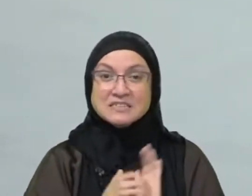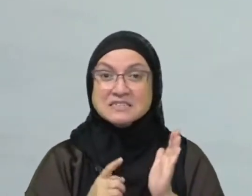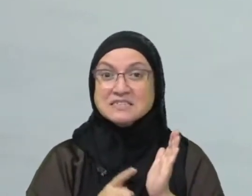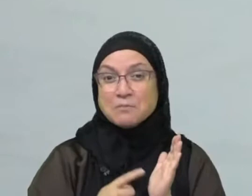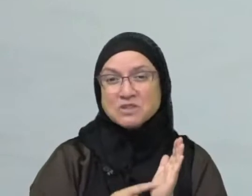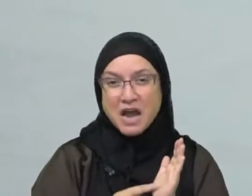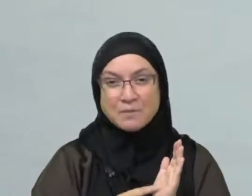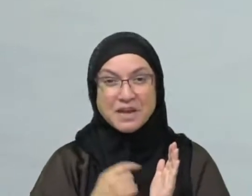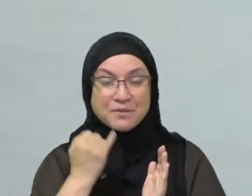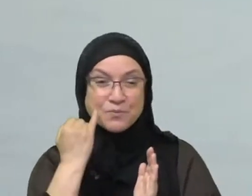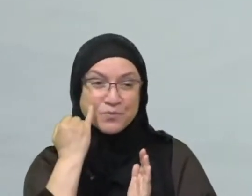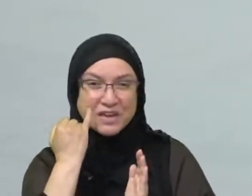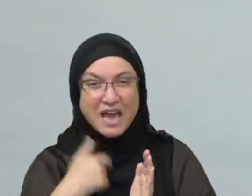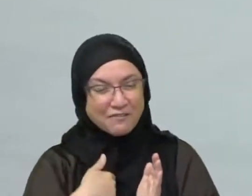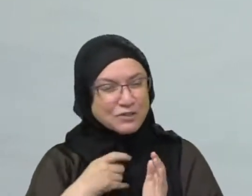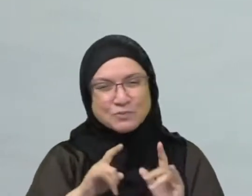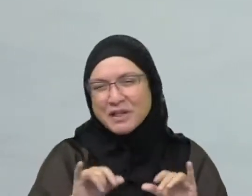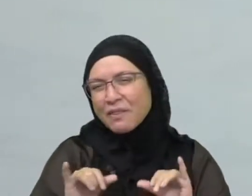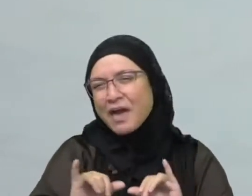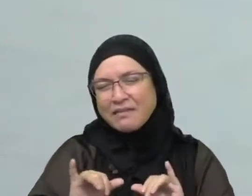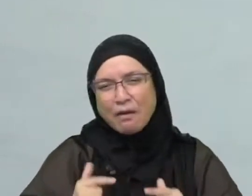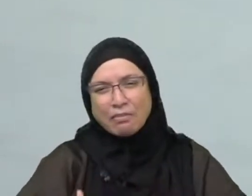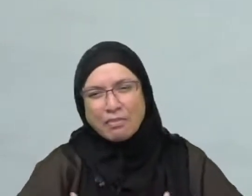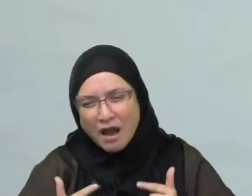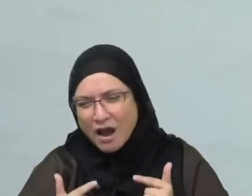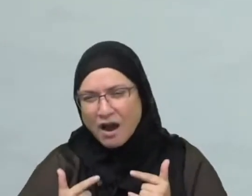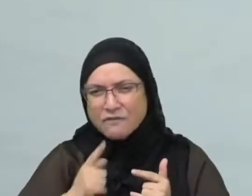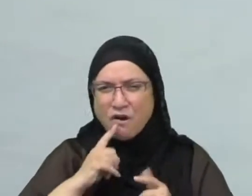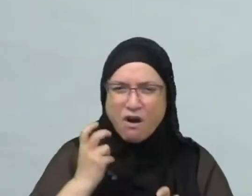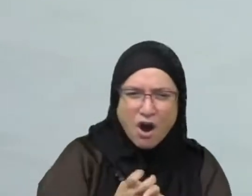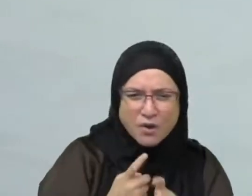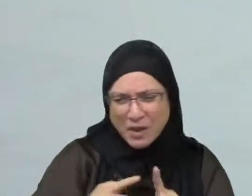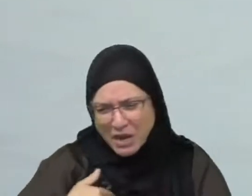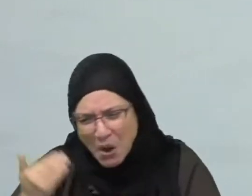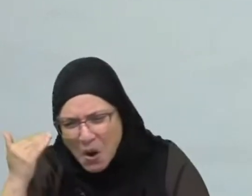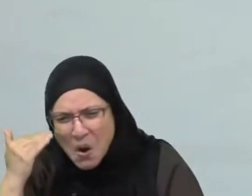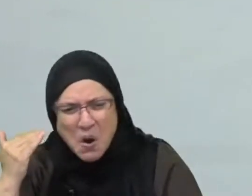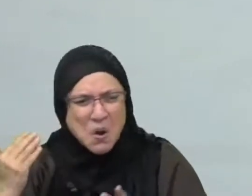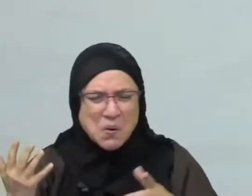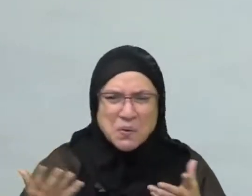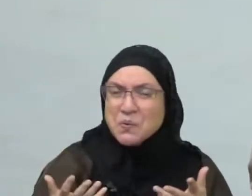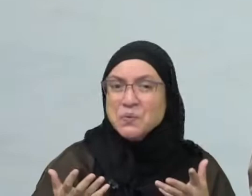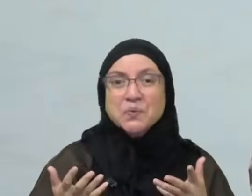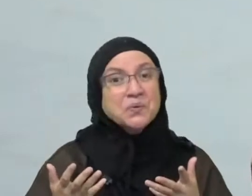other than them. So this is not to say that we escape worldly